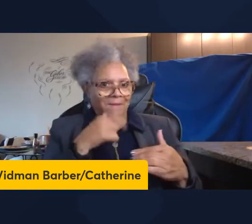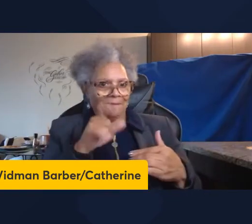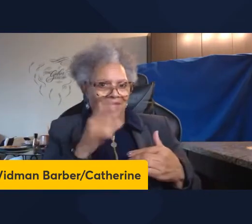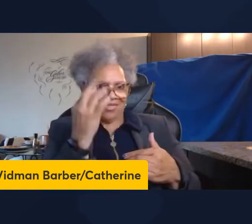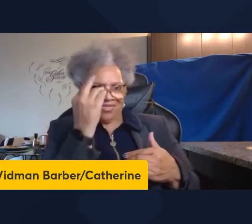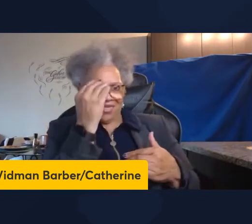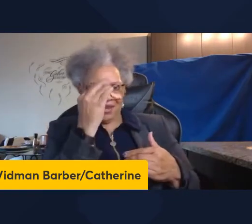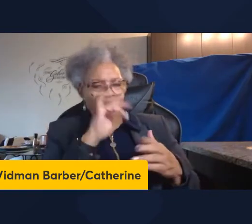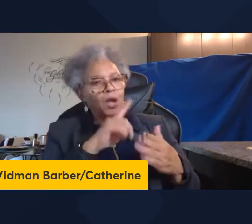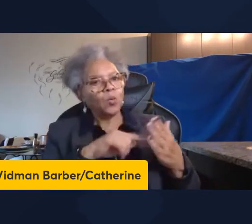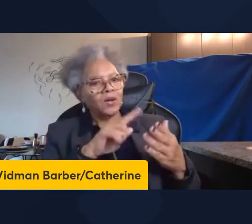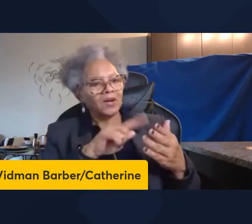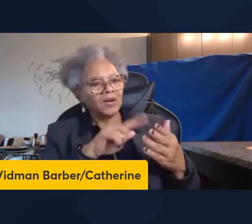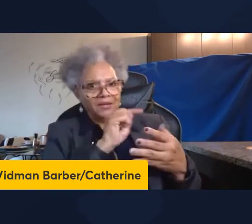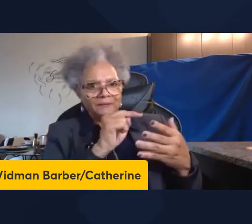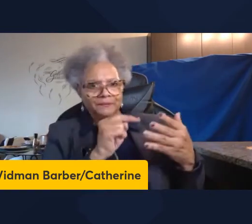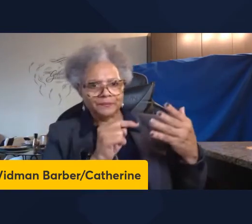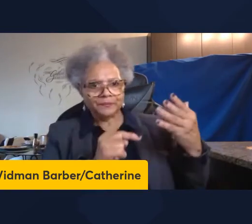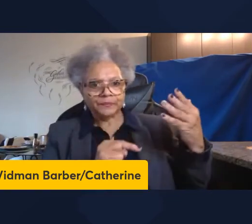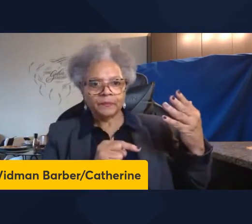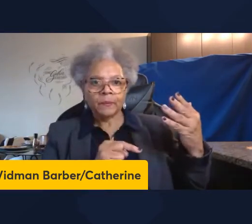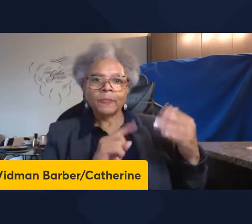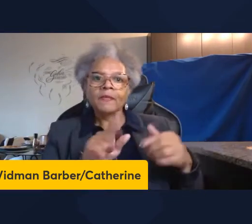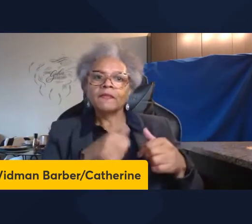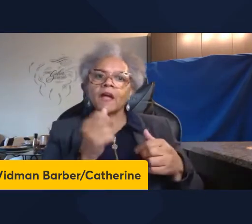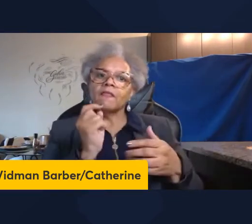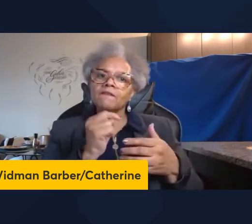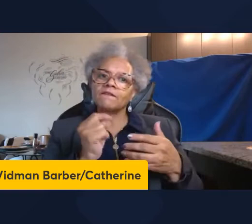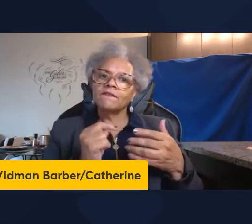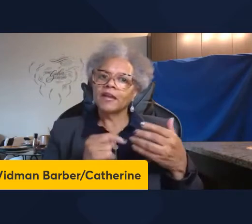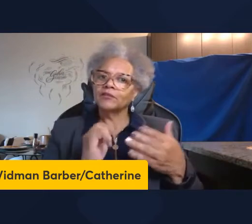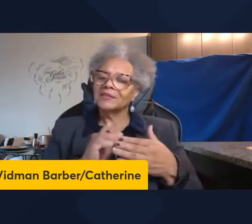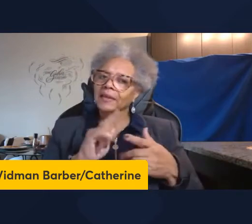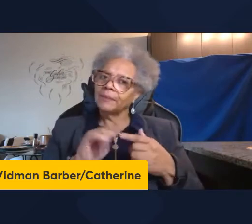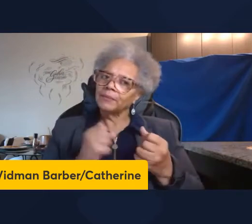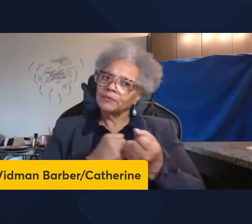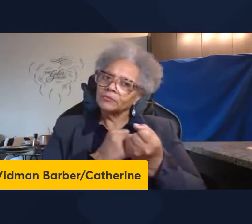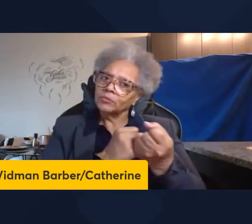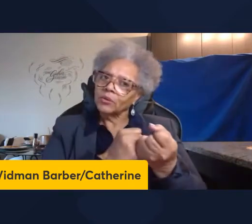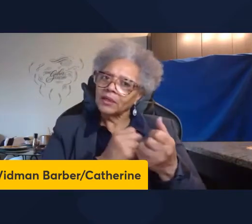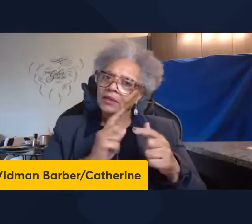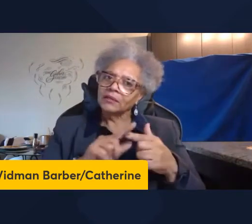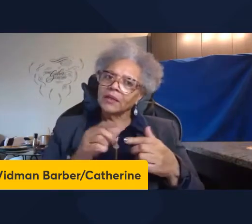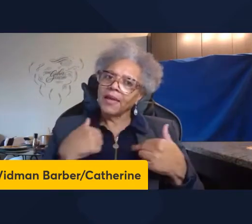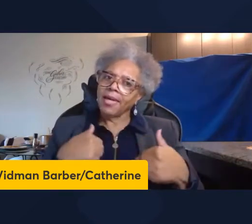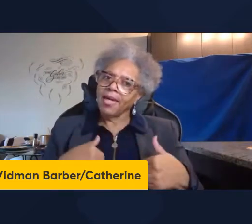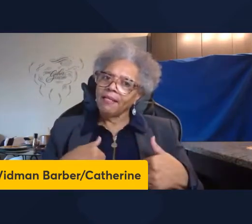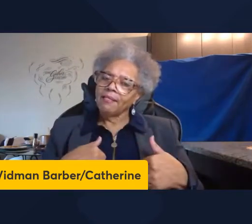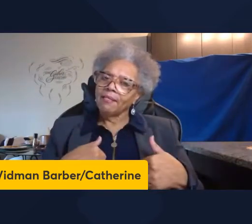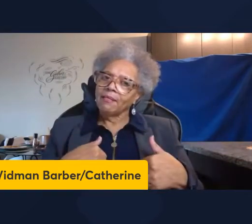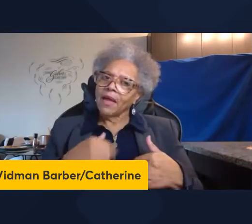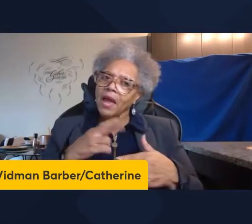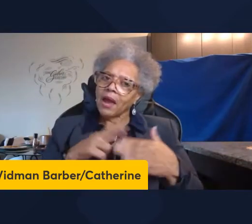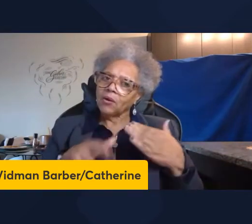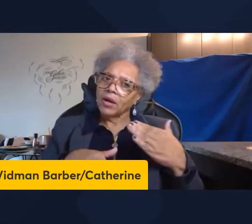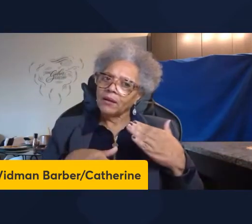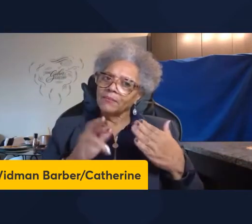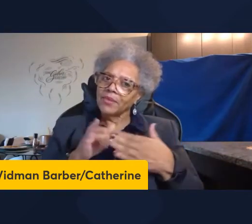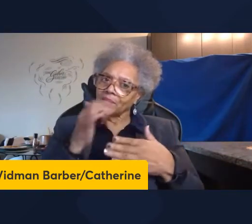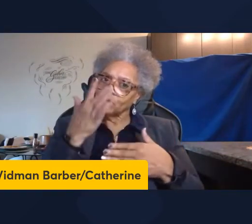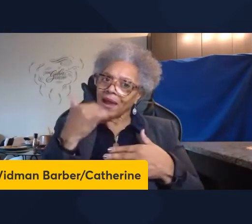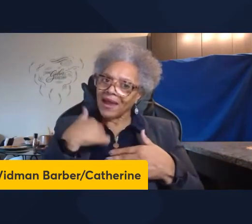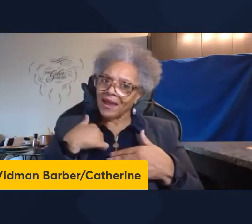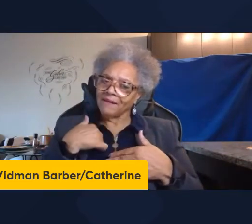are the other elements, the other factors that could be driving the health outcomes. And that's why I have a tendency to